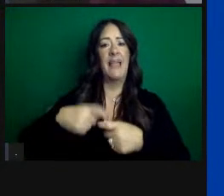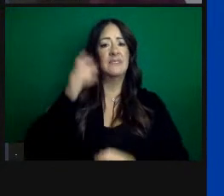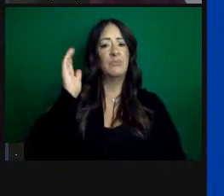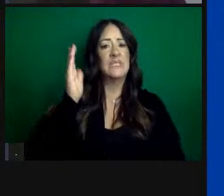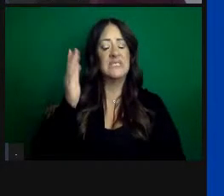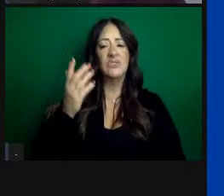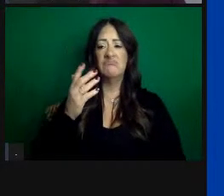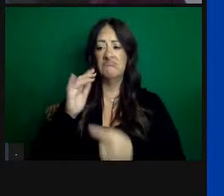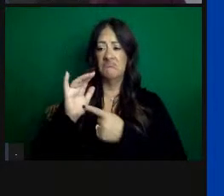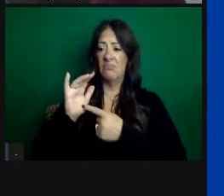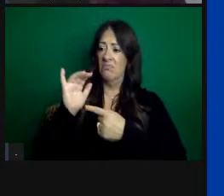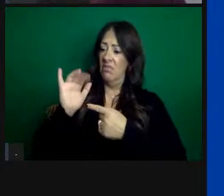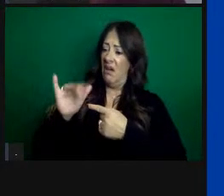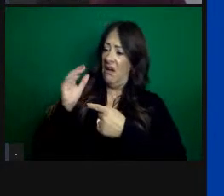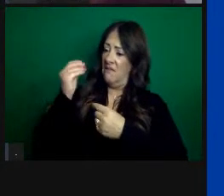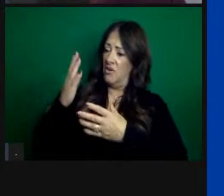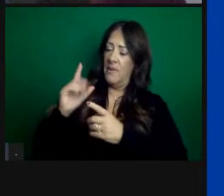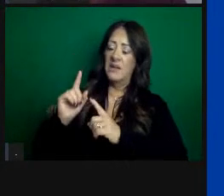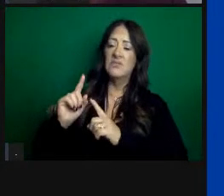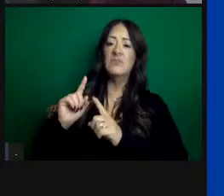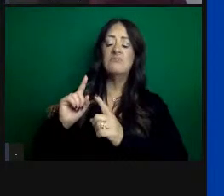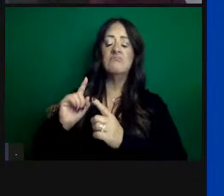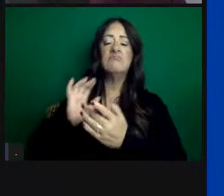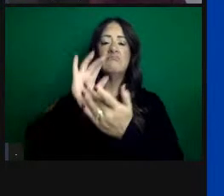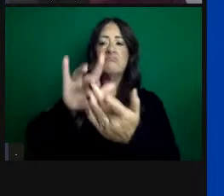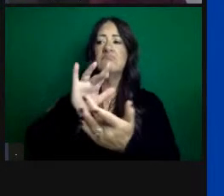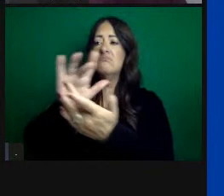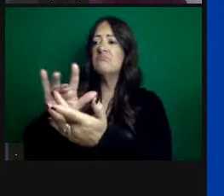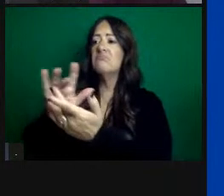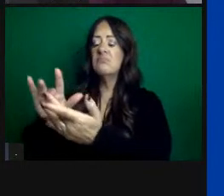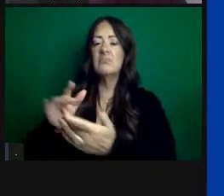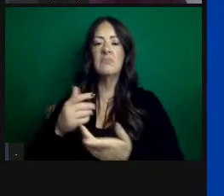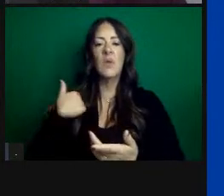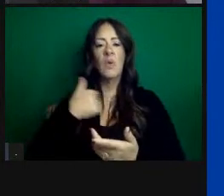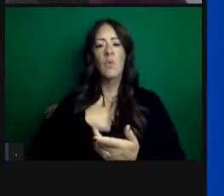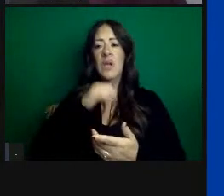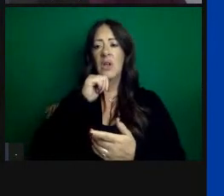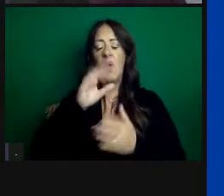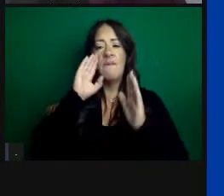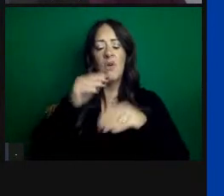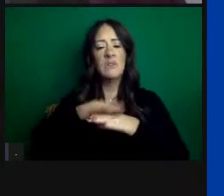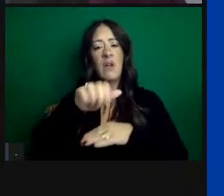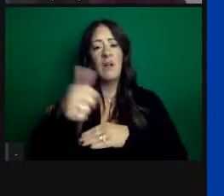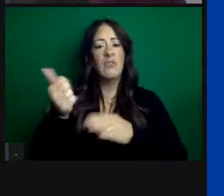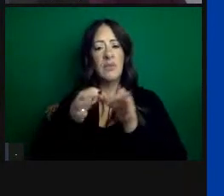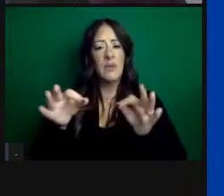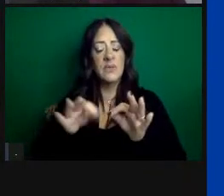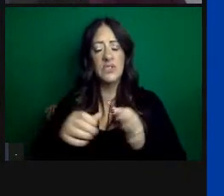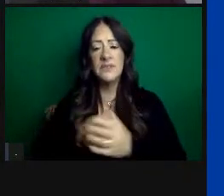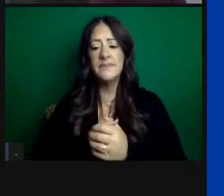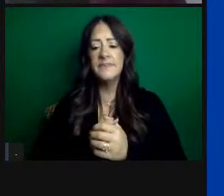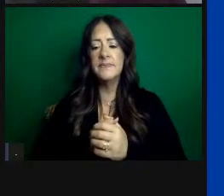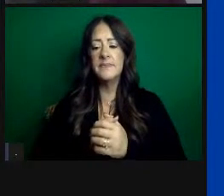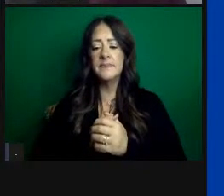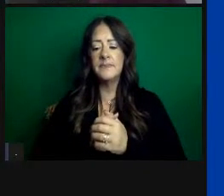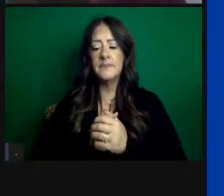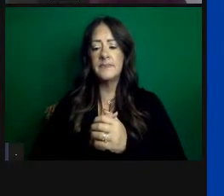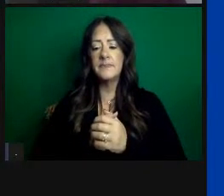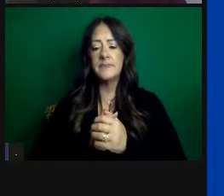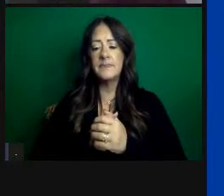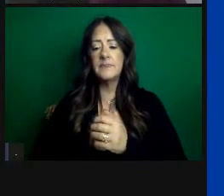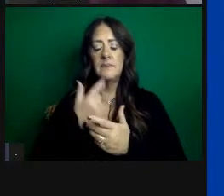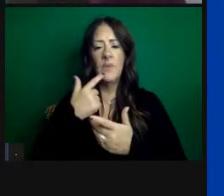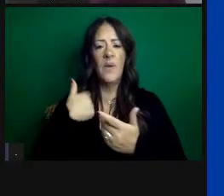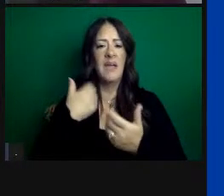touch way beyond the traditional languages that we often focus on, but to these 40